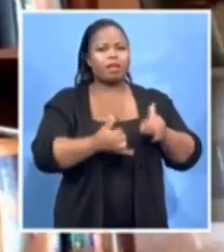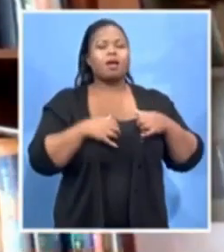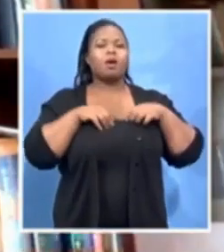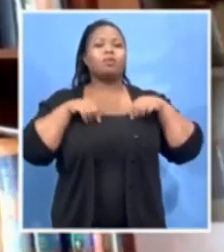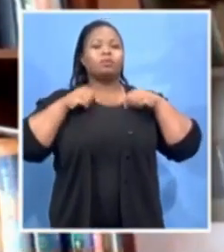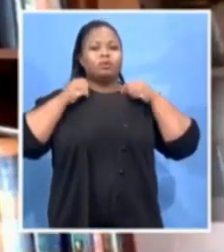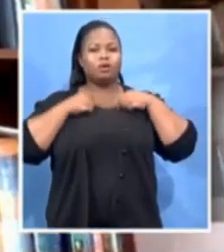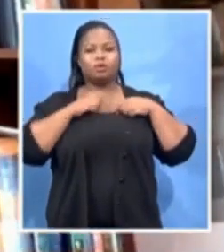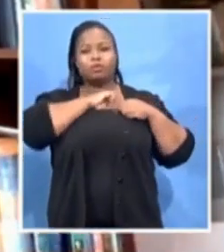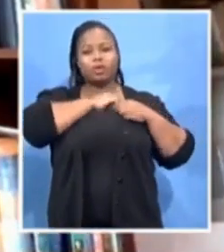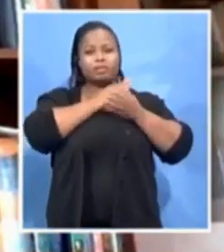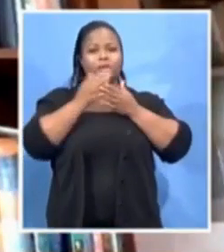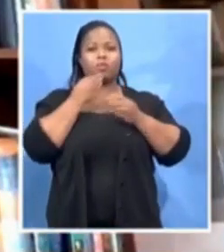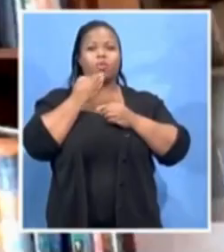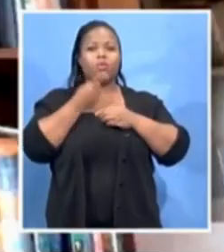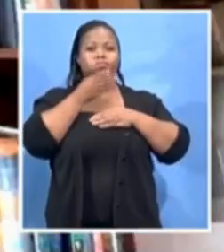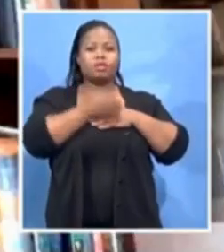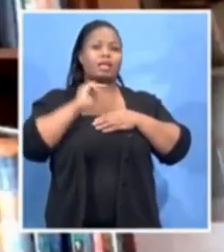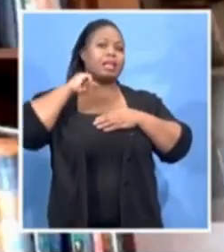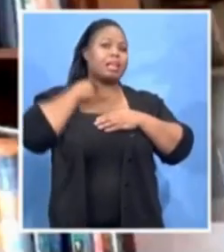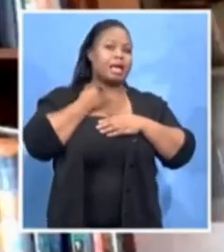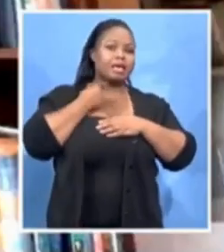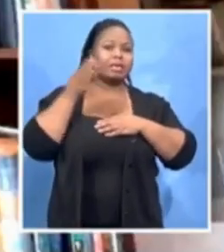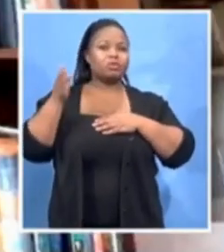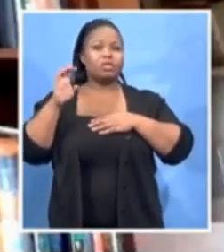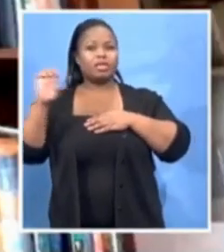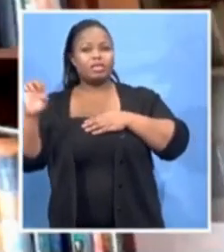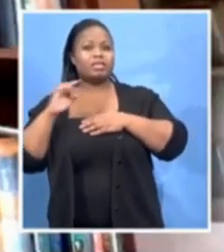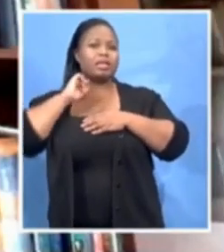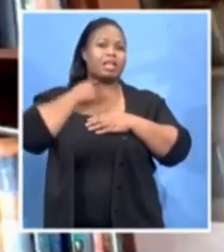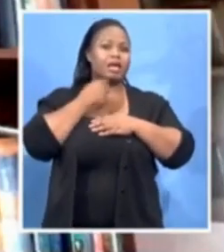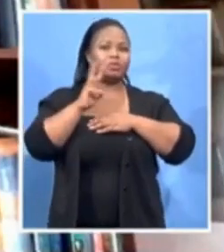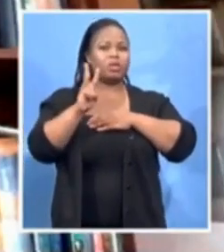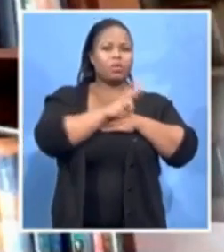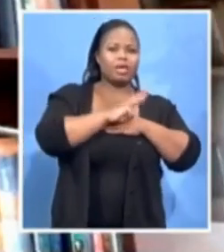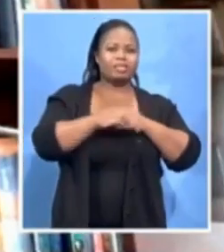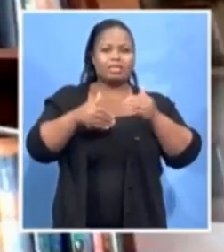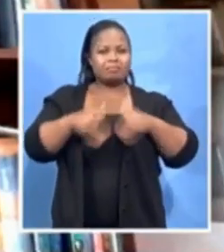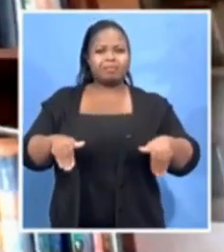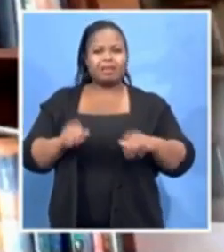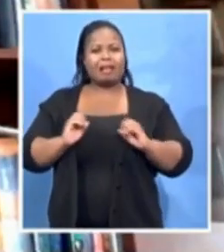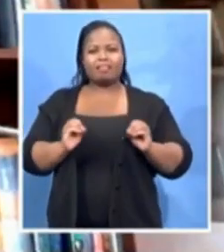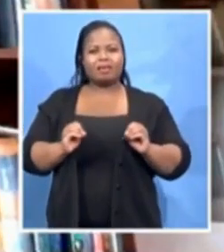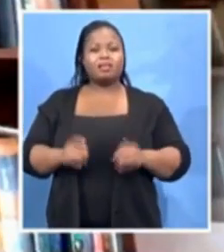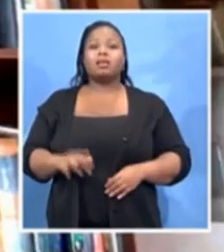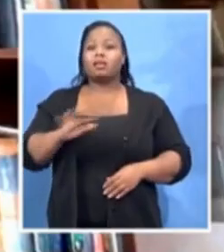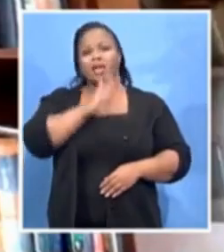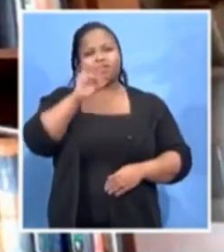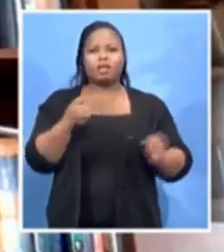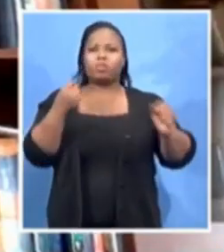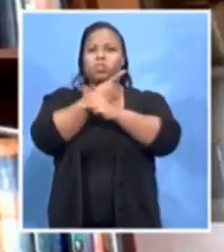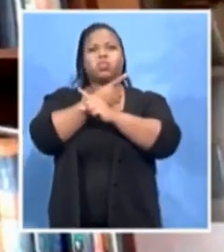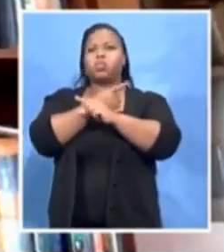East and those who are aligned to the West, and Africa becomes a theater of conflict. And we have recruits such as Mobutu